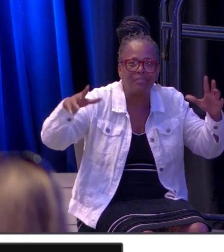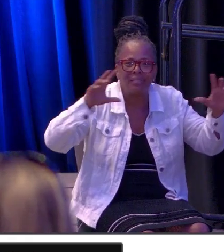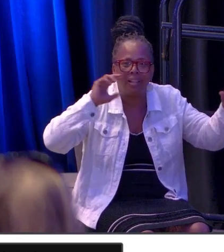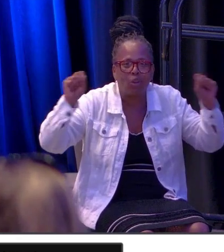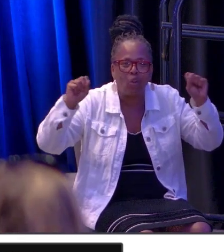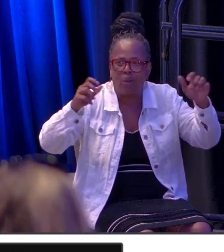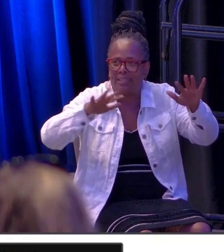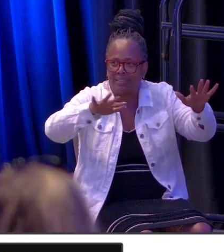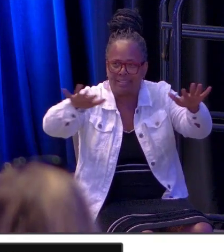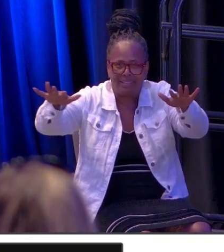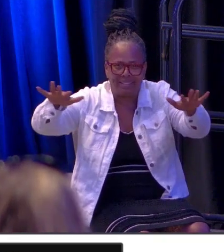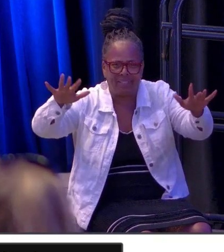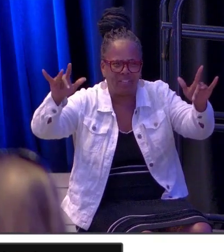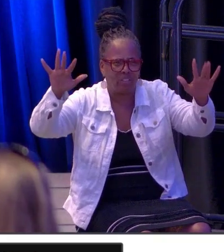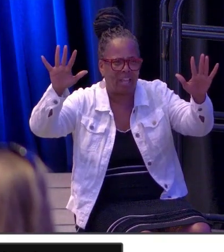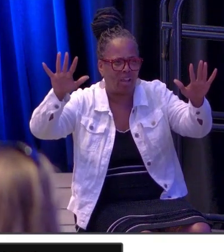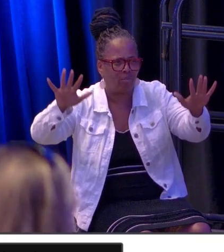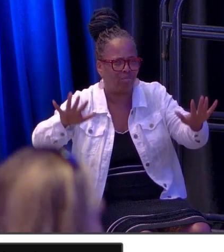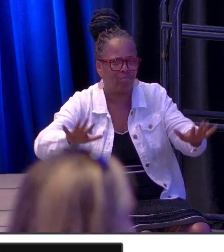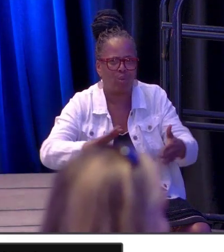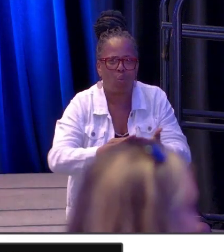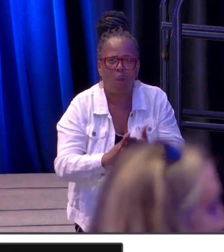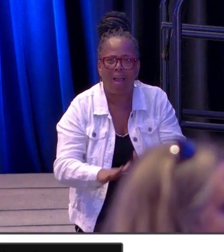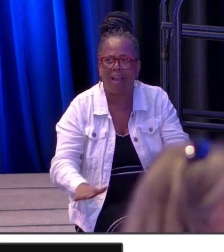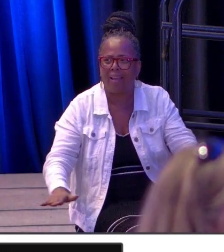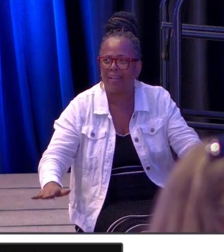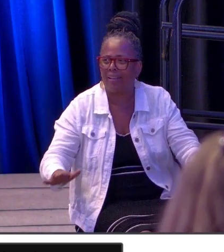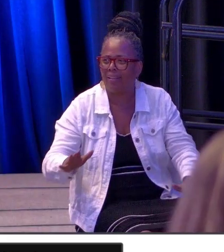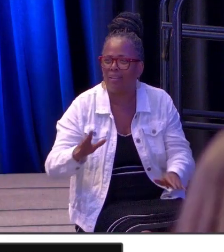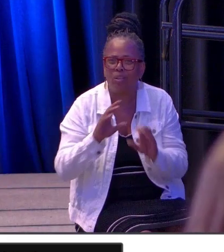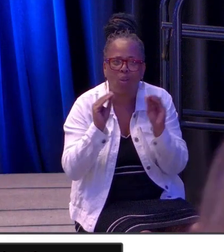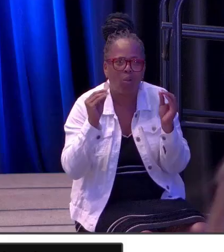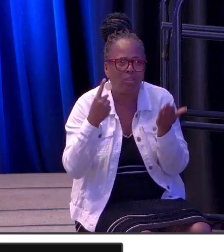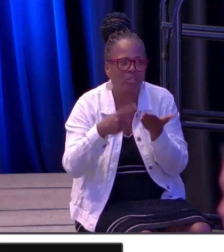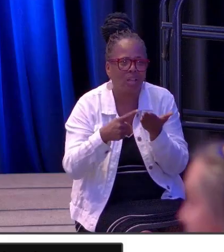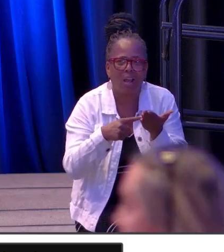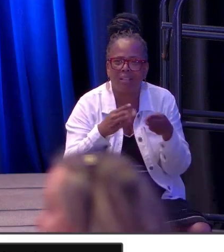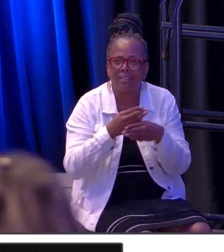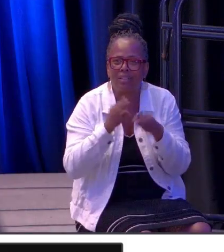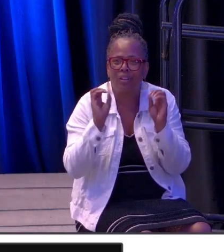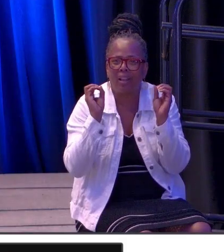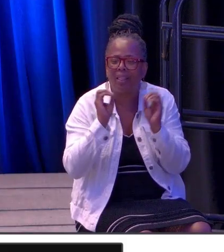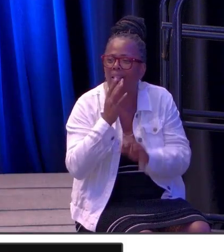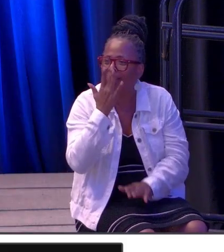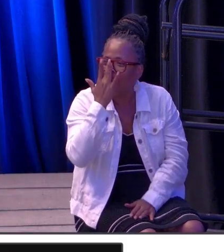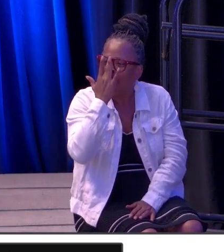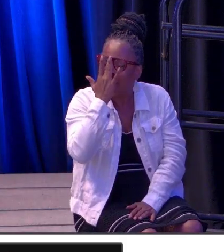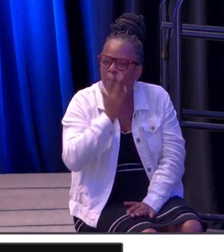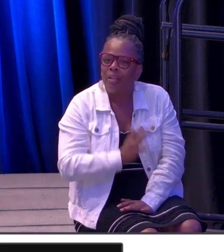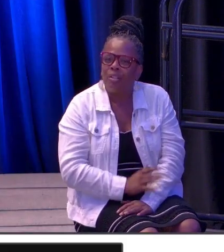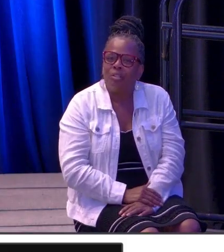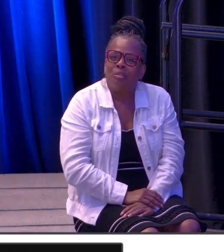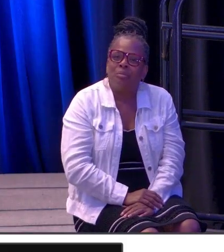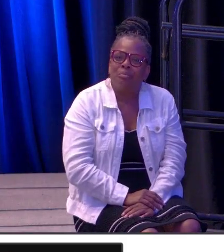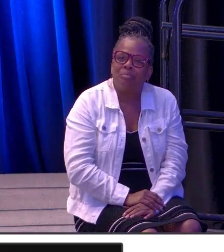silent. I feel like the music has been turned off. Oh, right here.